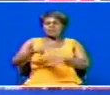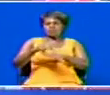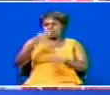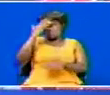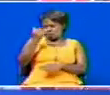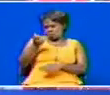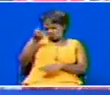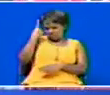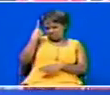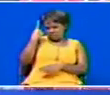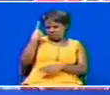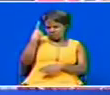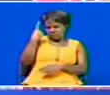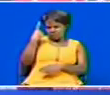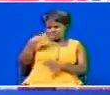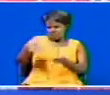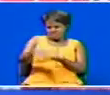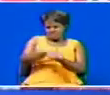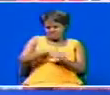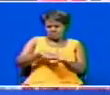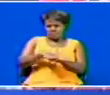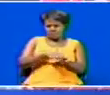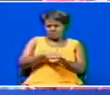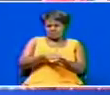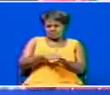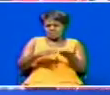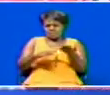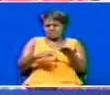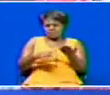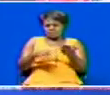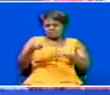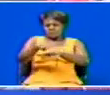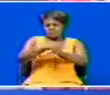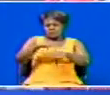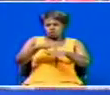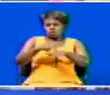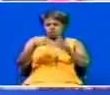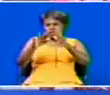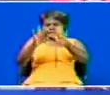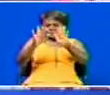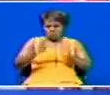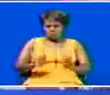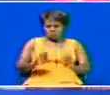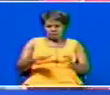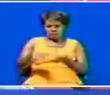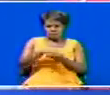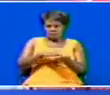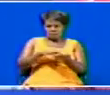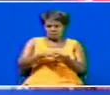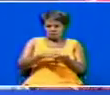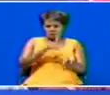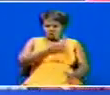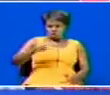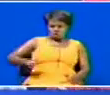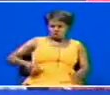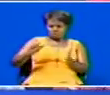we realize that the foundations of any nation are very important if they are founded in the foundations of the Lord